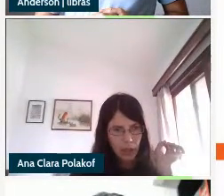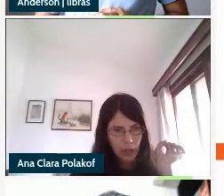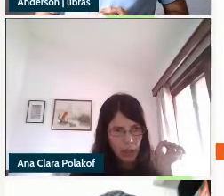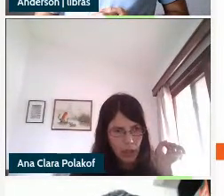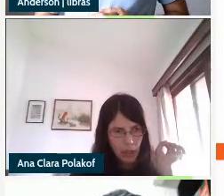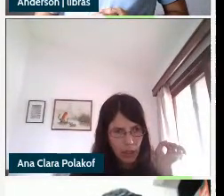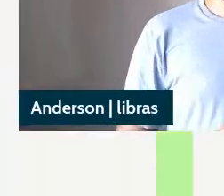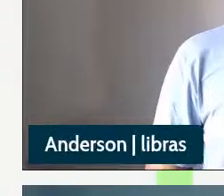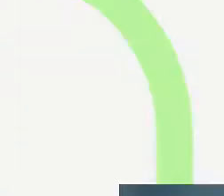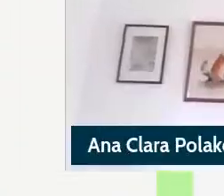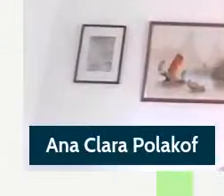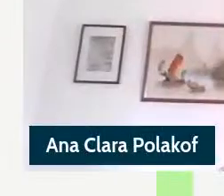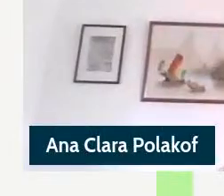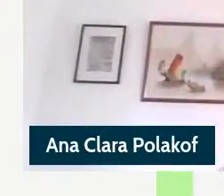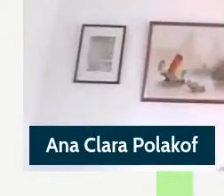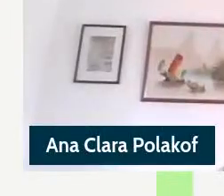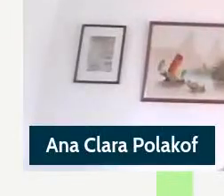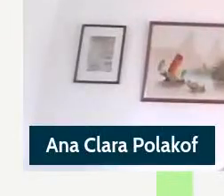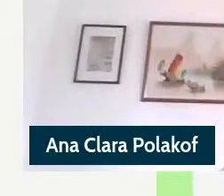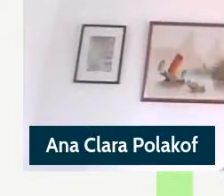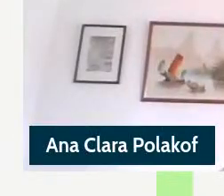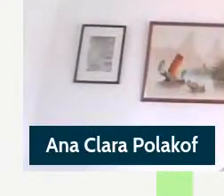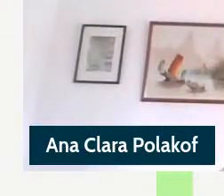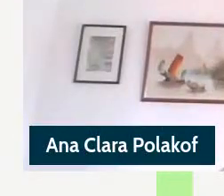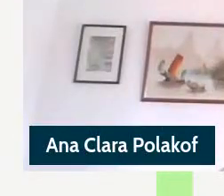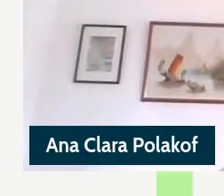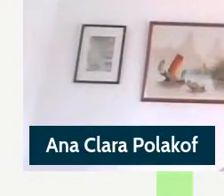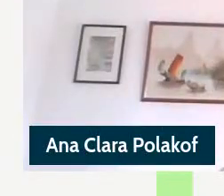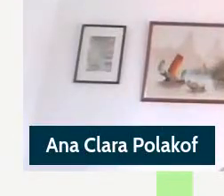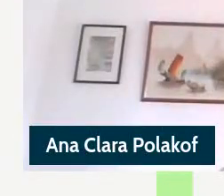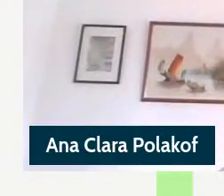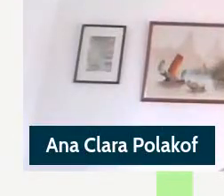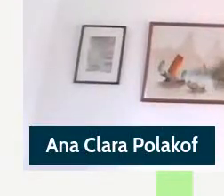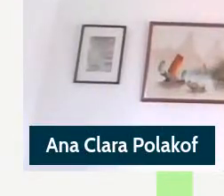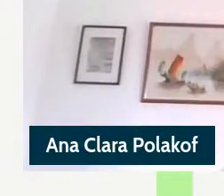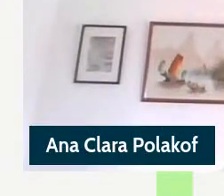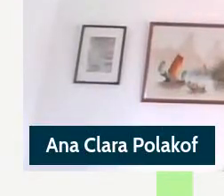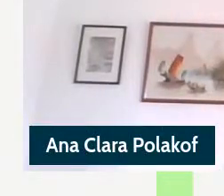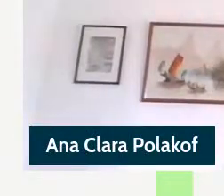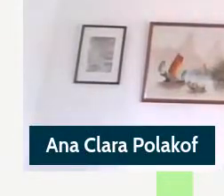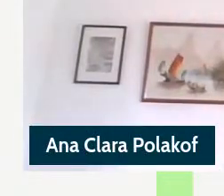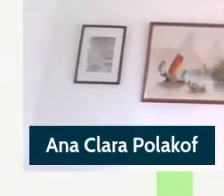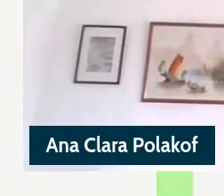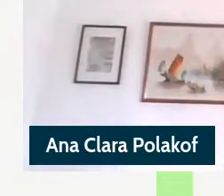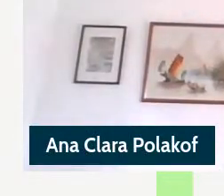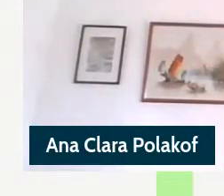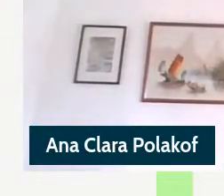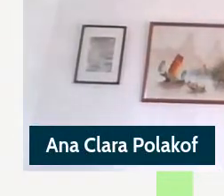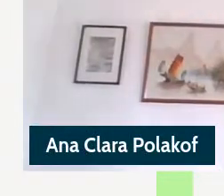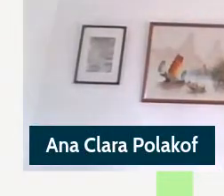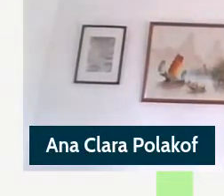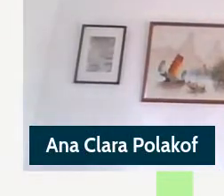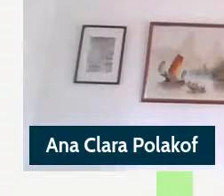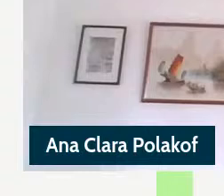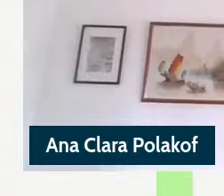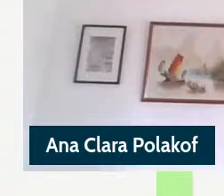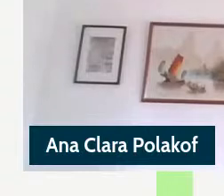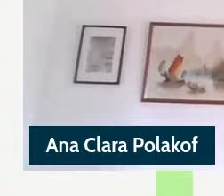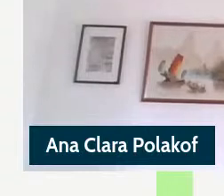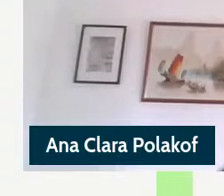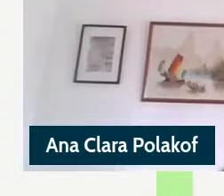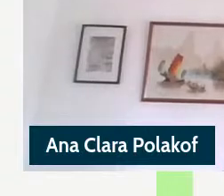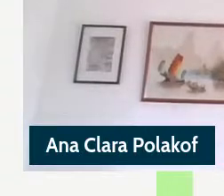well so as I said at the beginning if you have questions or comments in relation to the work of Anna Clara can put in the